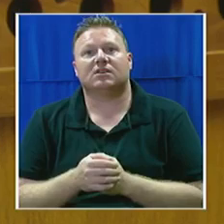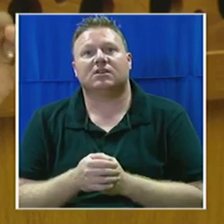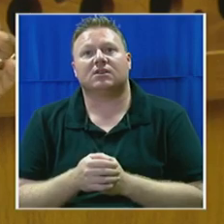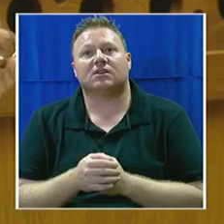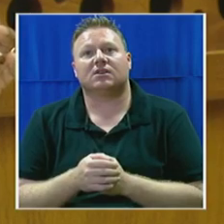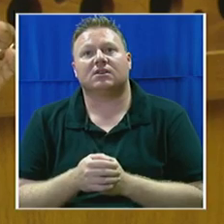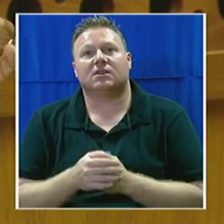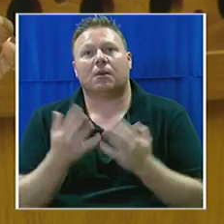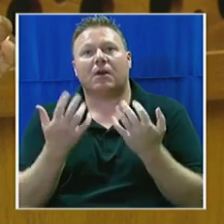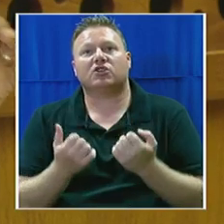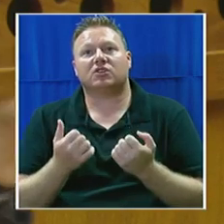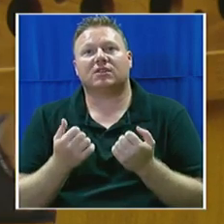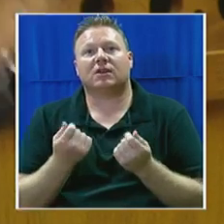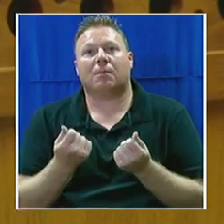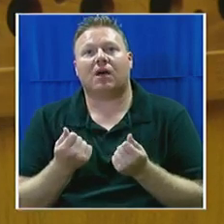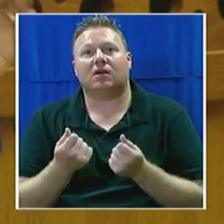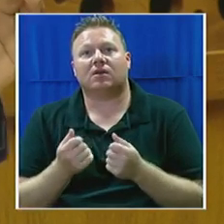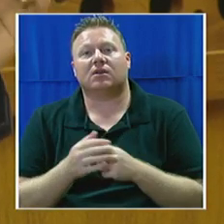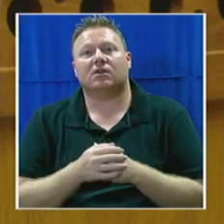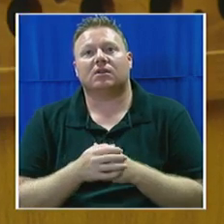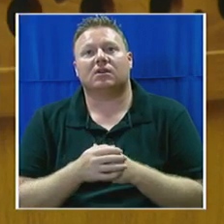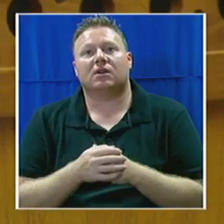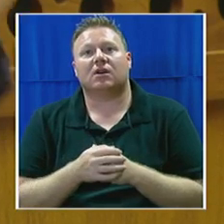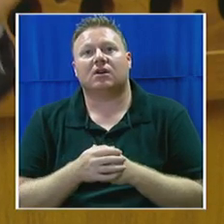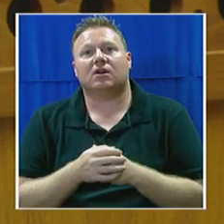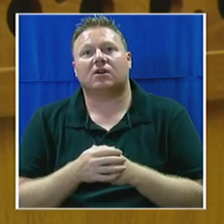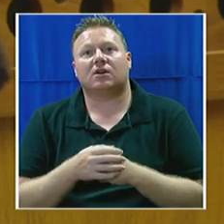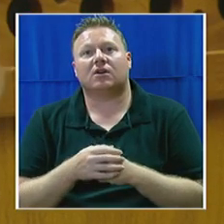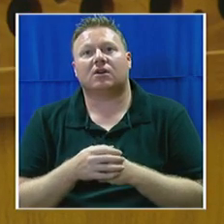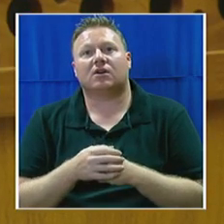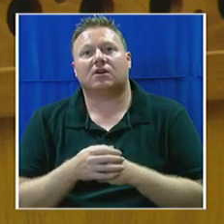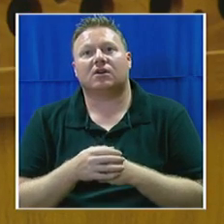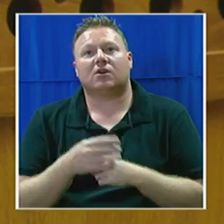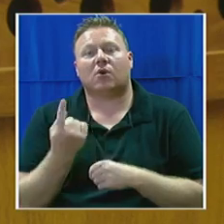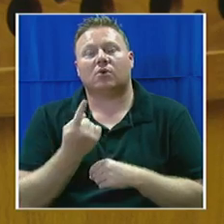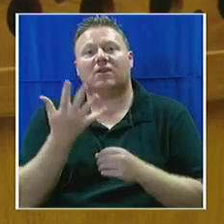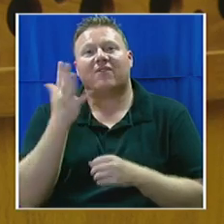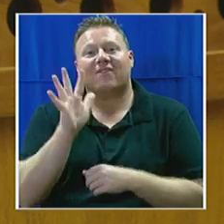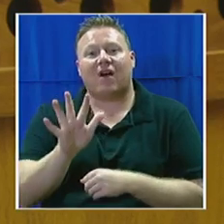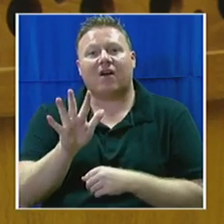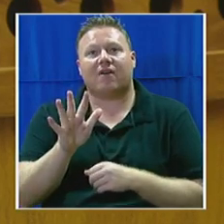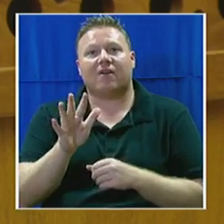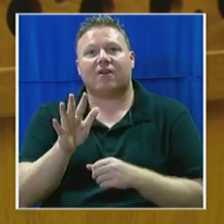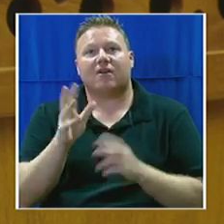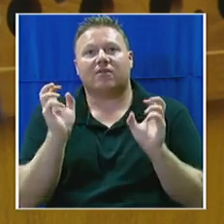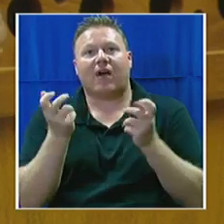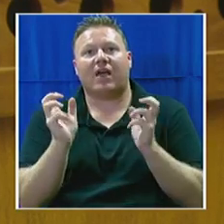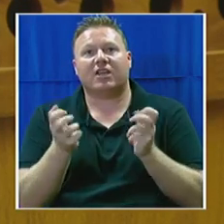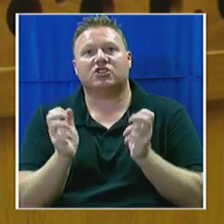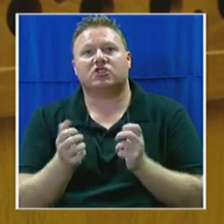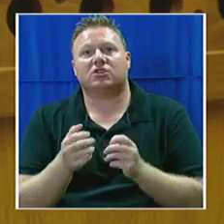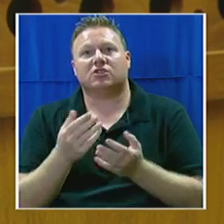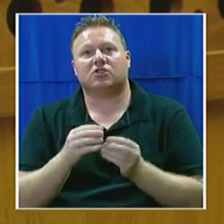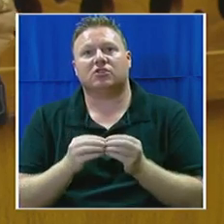Budgeted amount with only 5 fire engines to